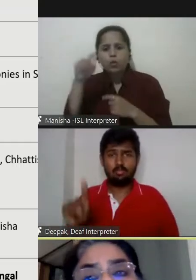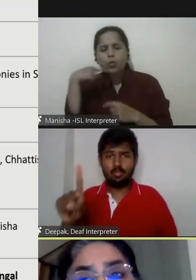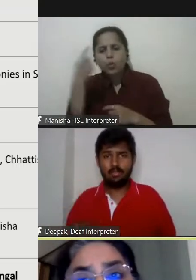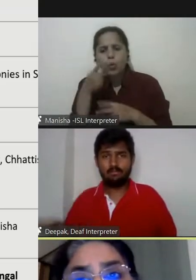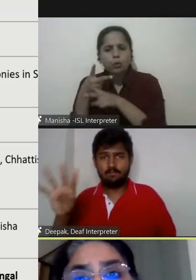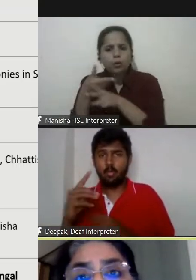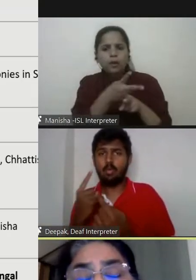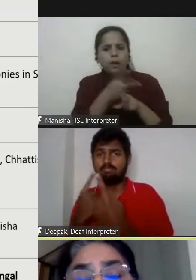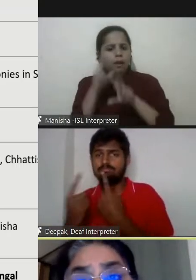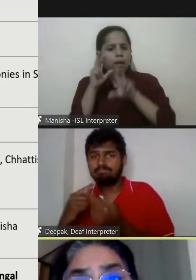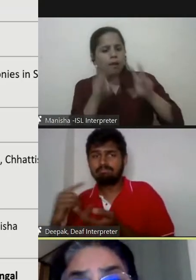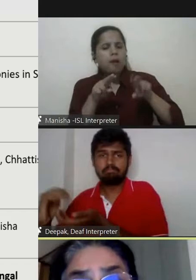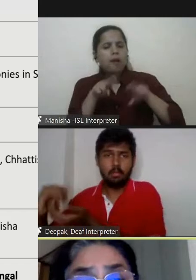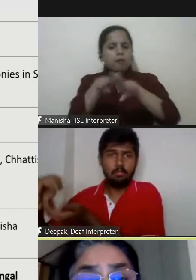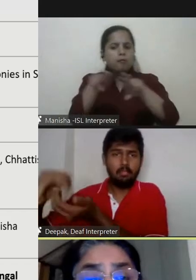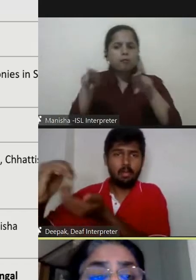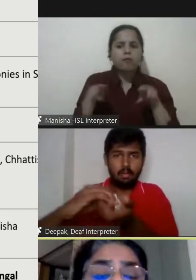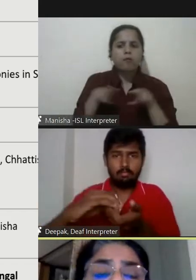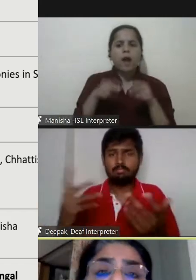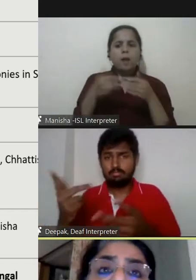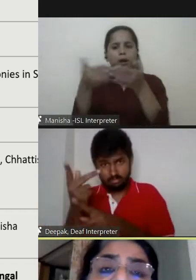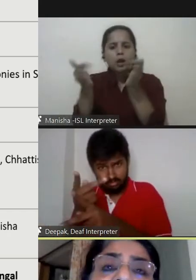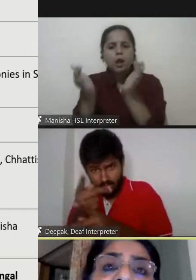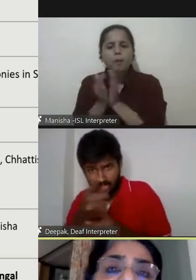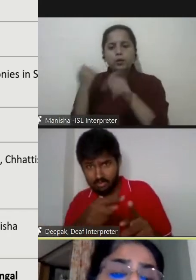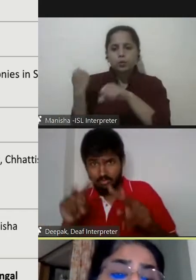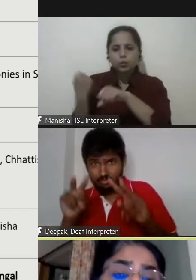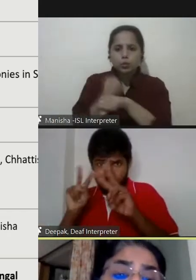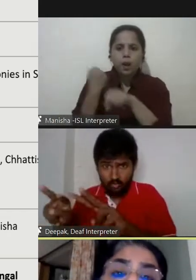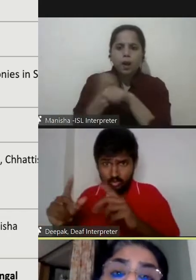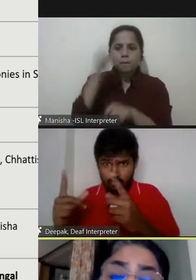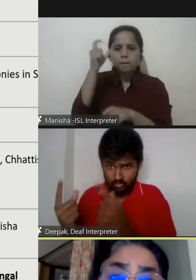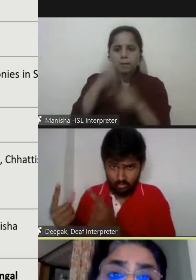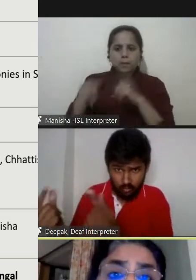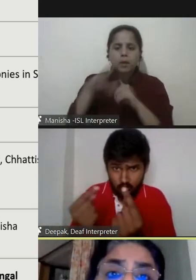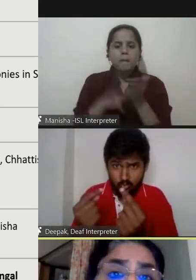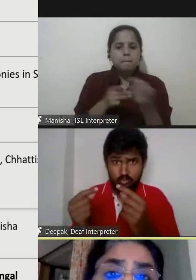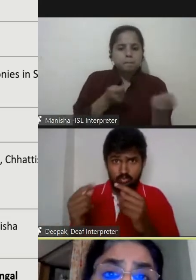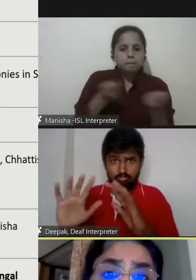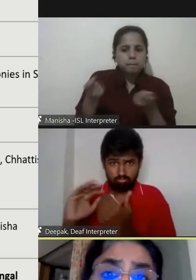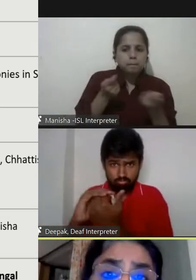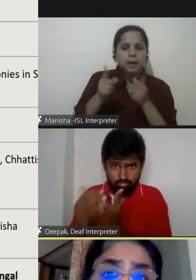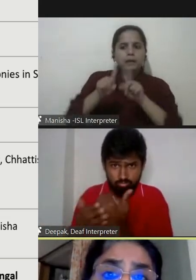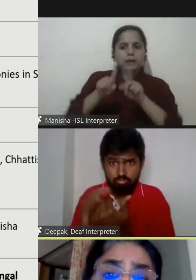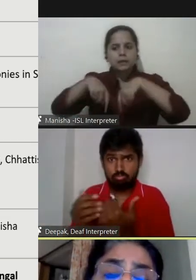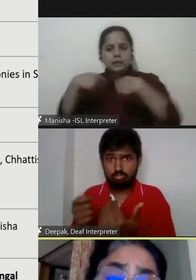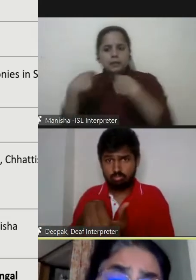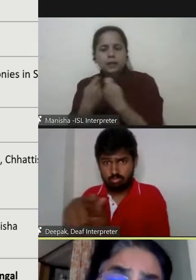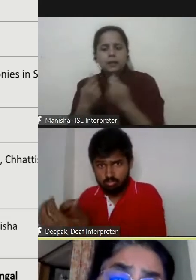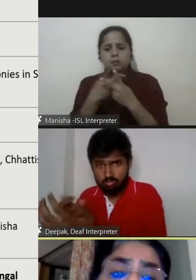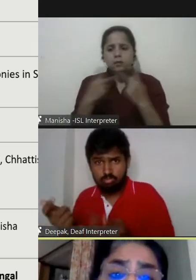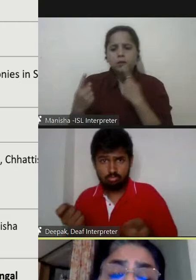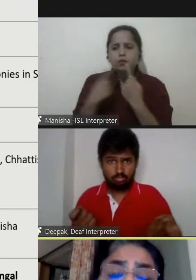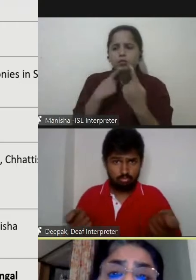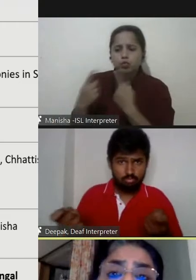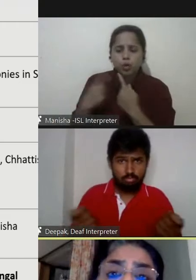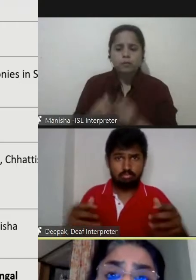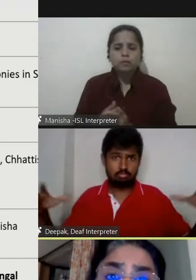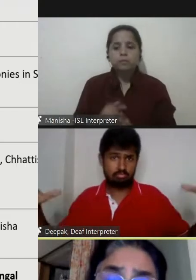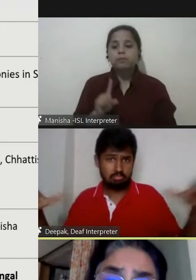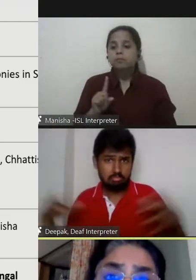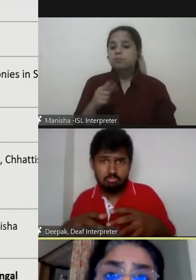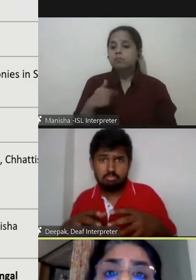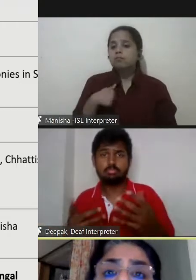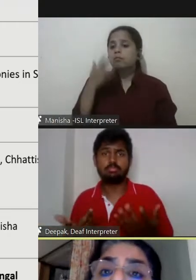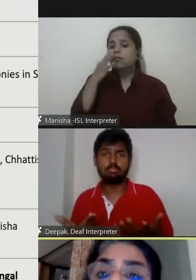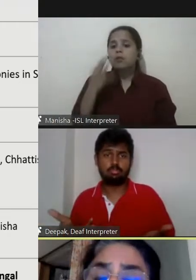families, and as well as community workers, as well as the management and the teams of the organizations. We found